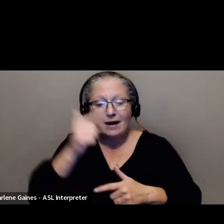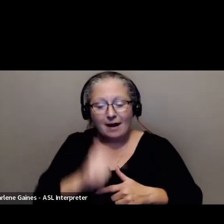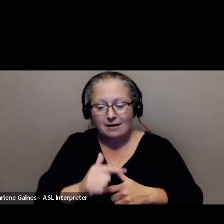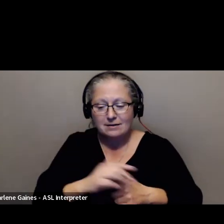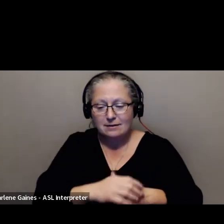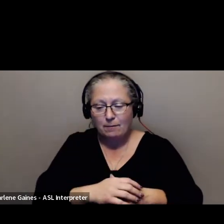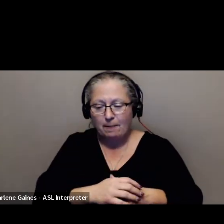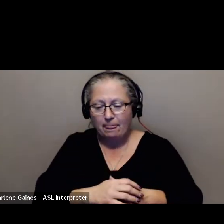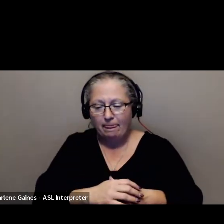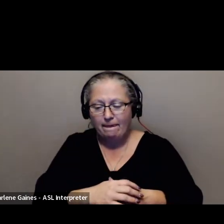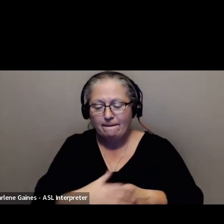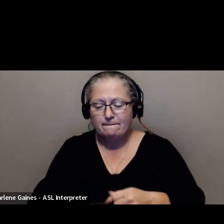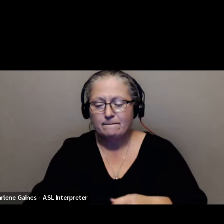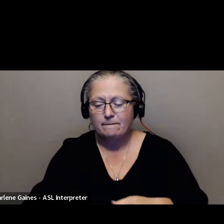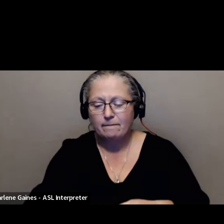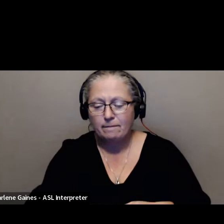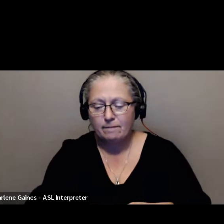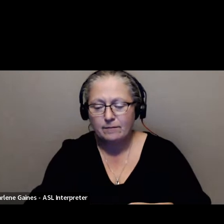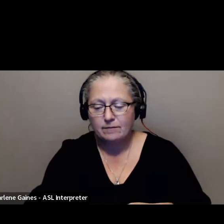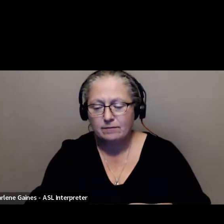Okay. Jana. Sorry.